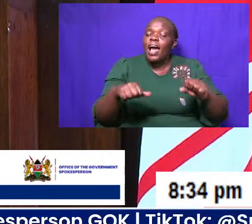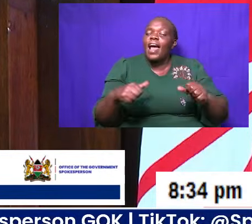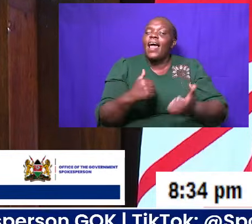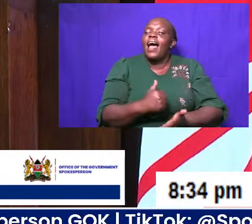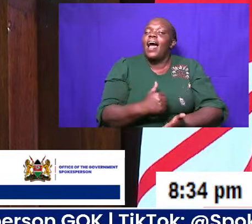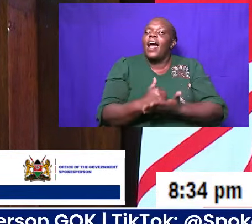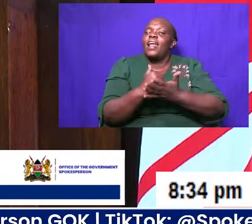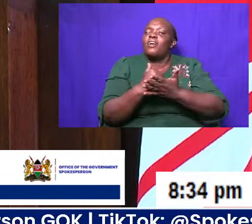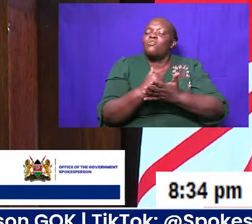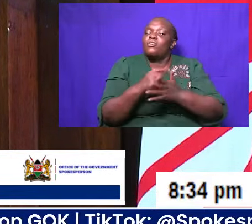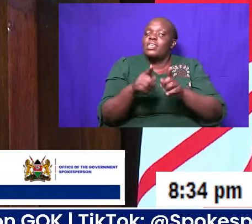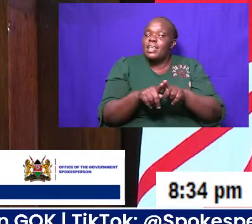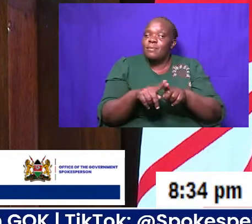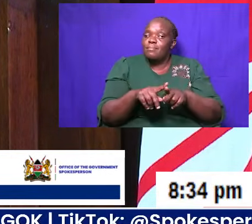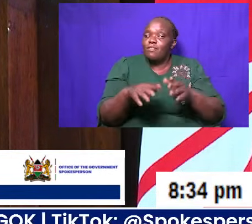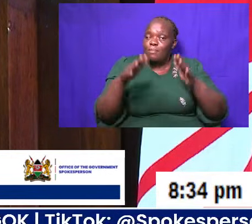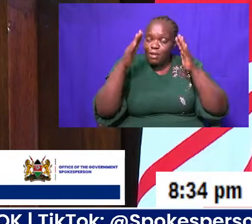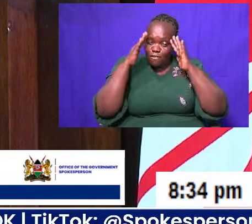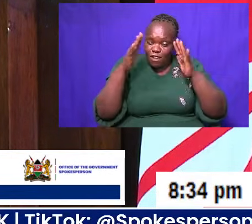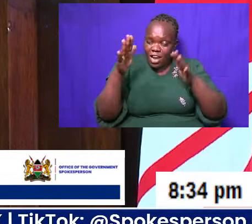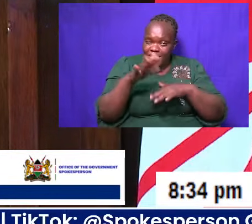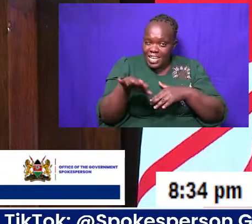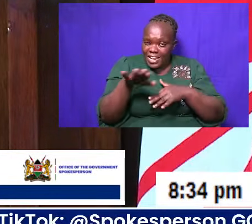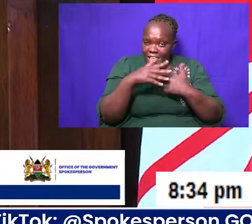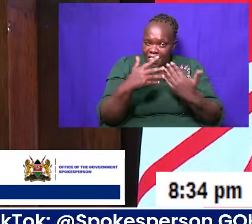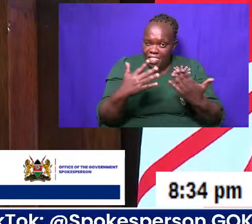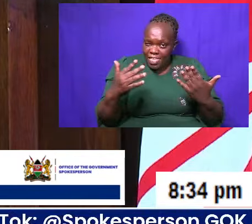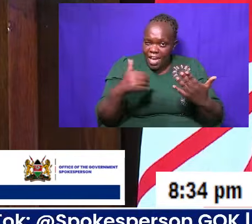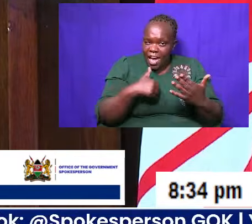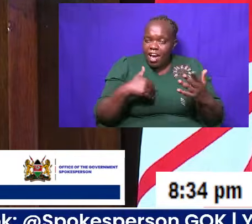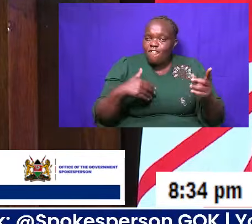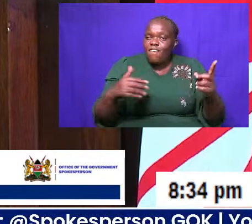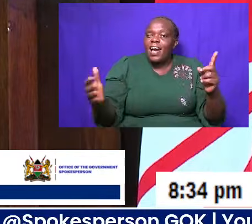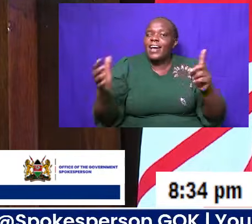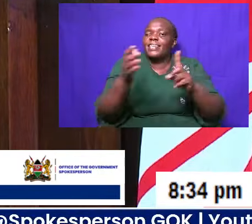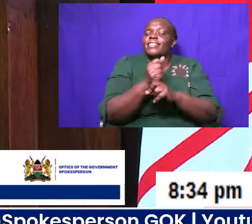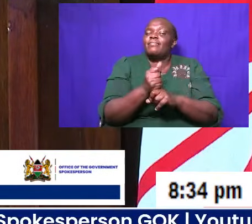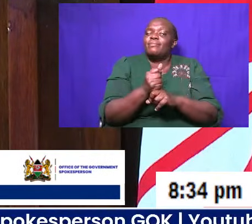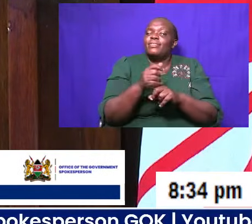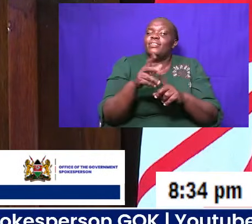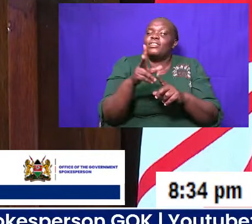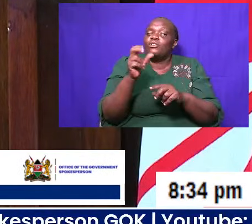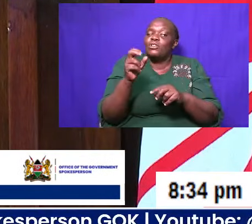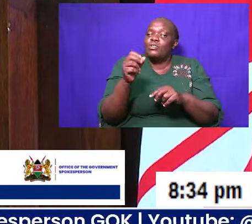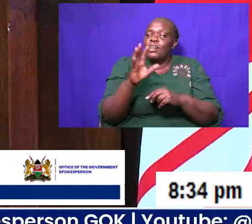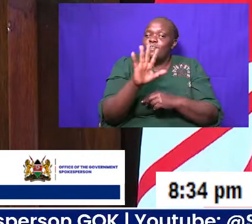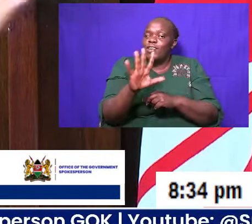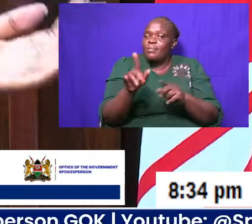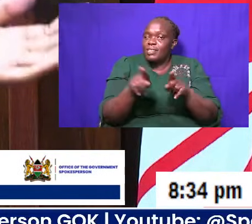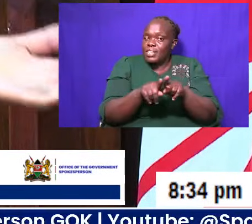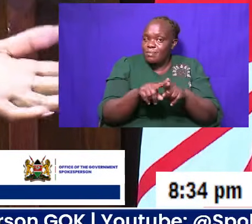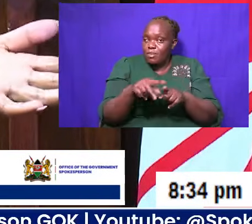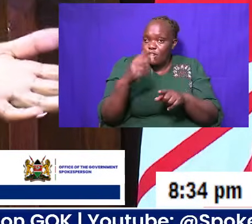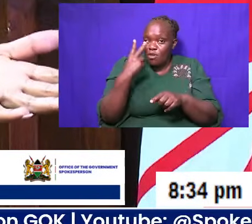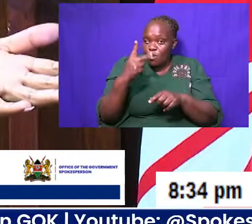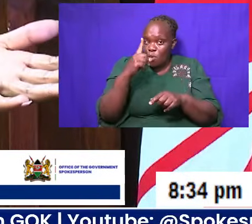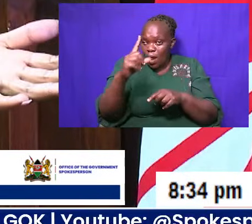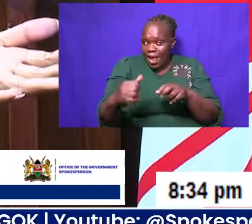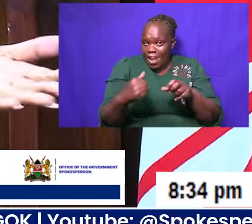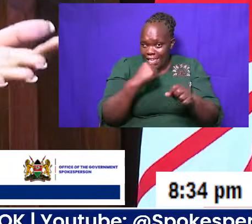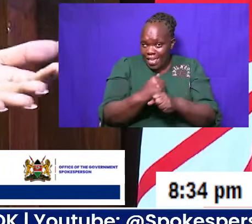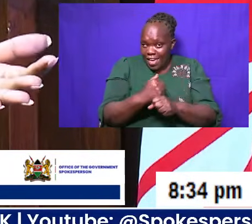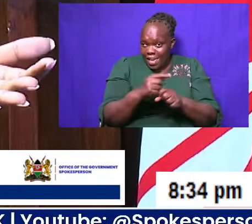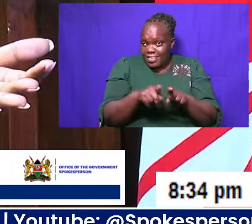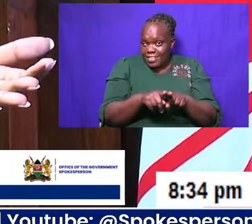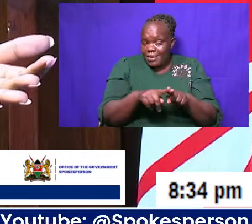referral mechanism. Let me focus on the things that we have achieved just in 2025. You know, just looking at 1 year and